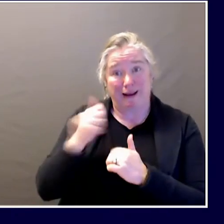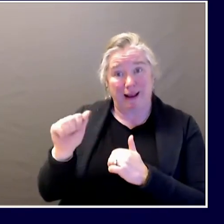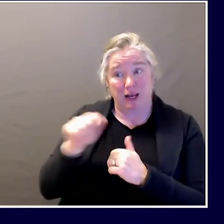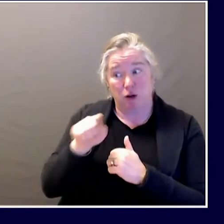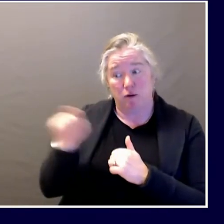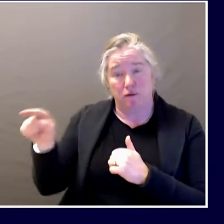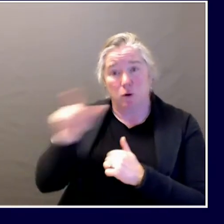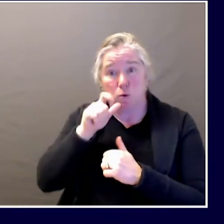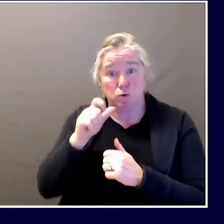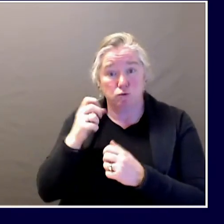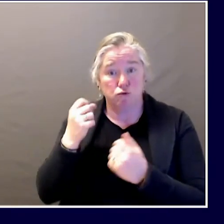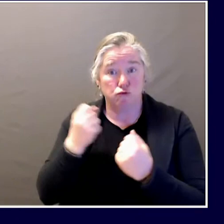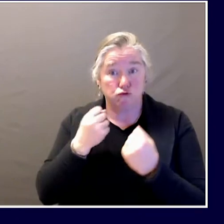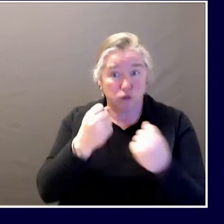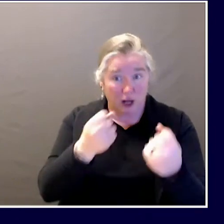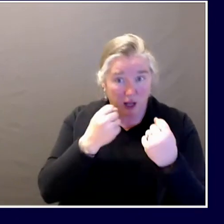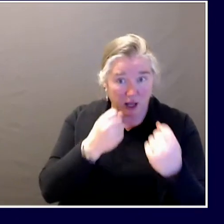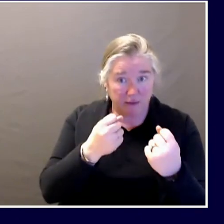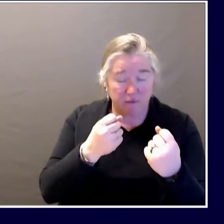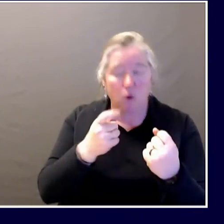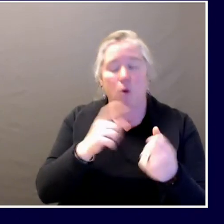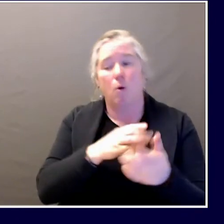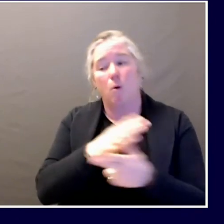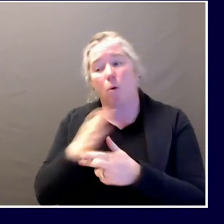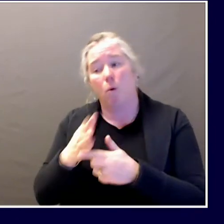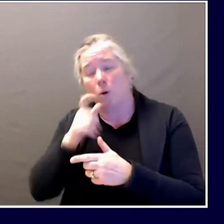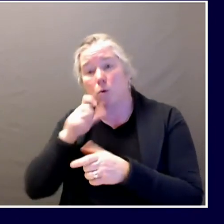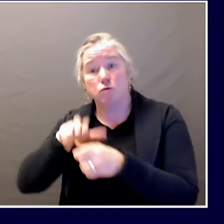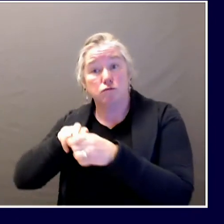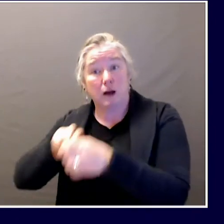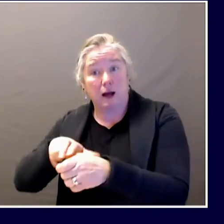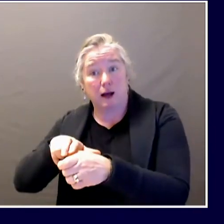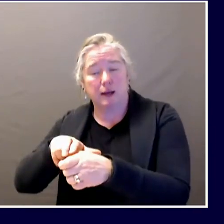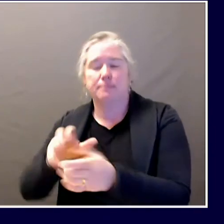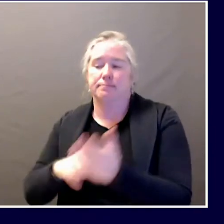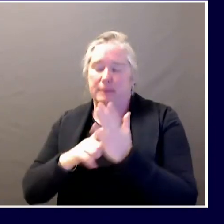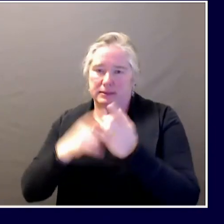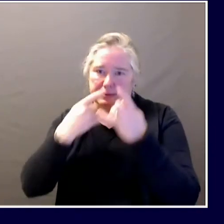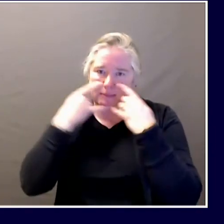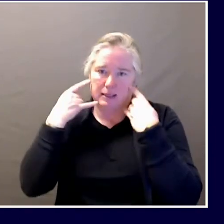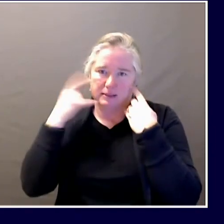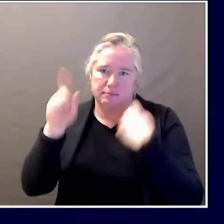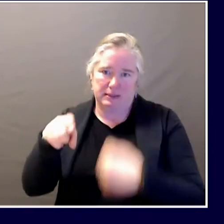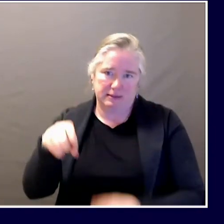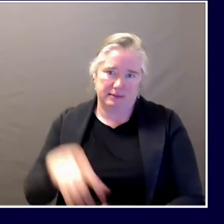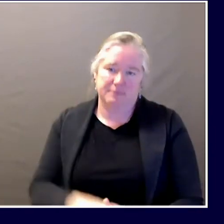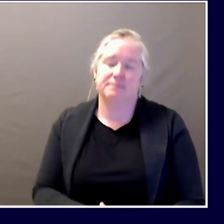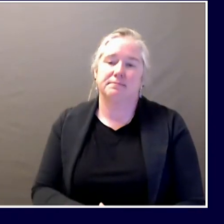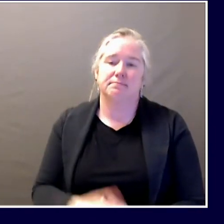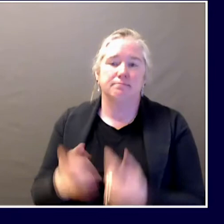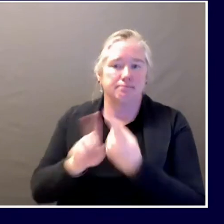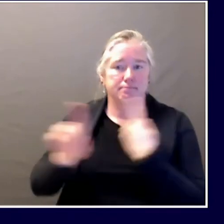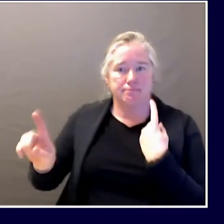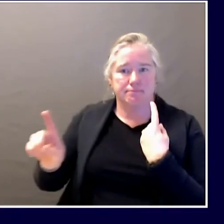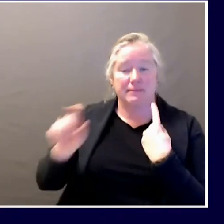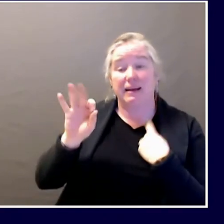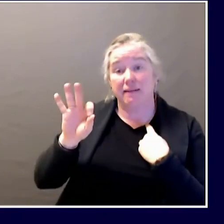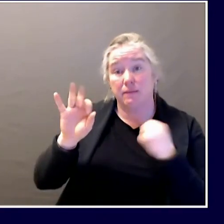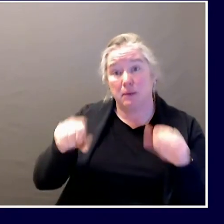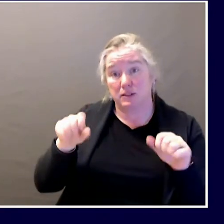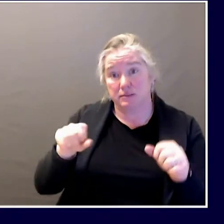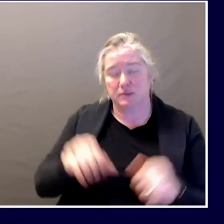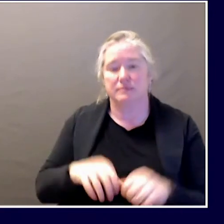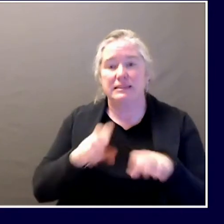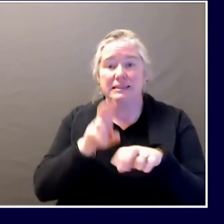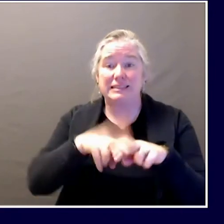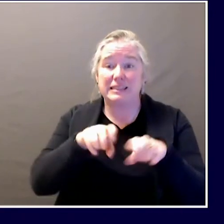people who are getting rides to and from vaccine clinics wear their masks, maintain distance when possible, use